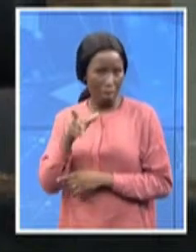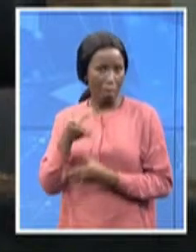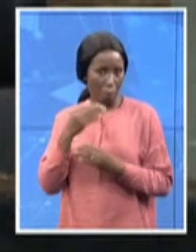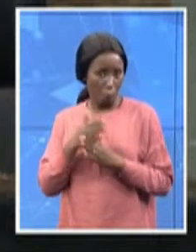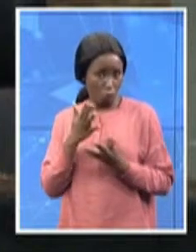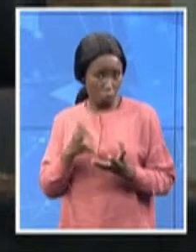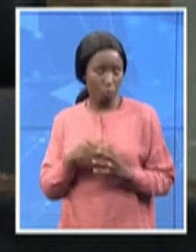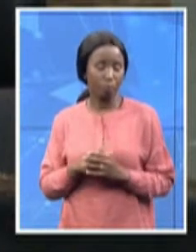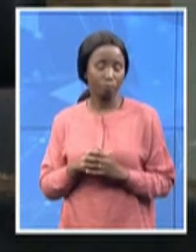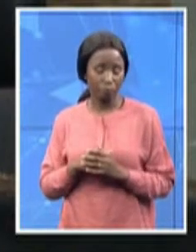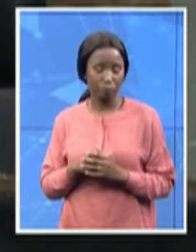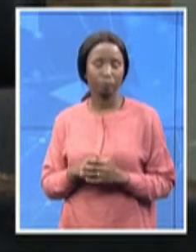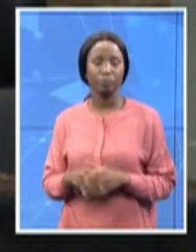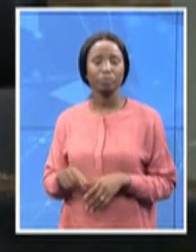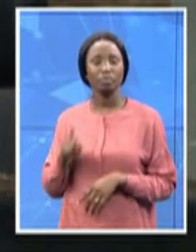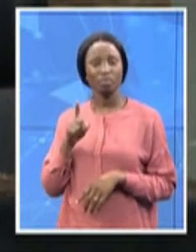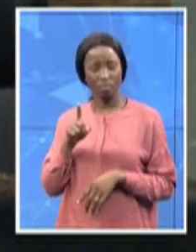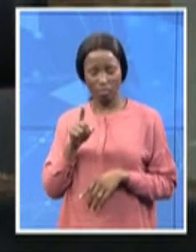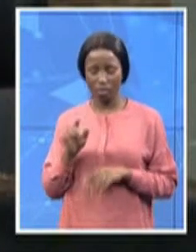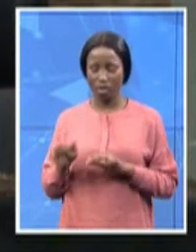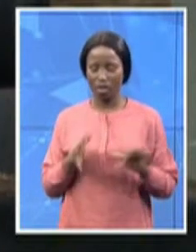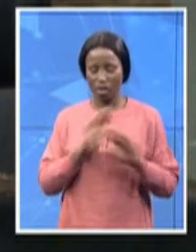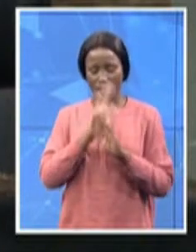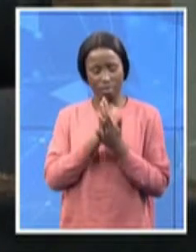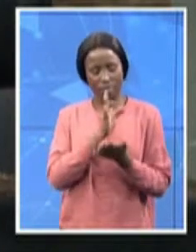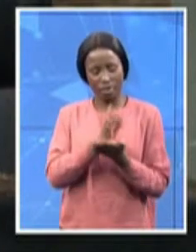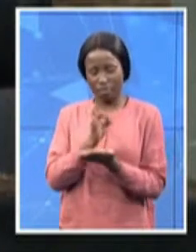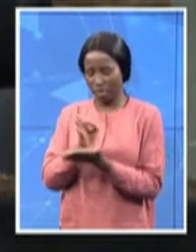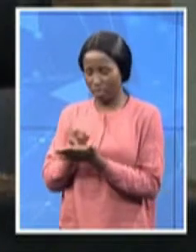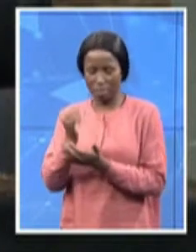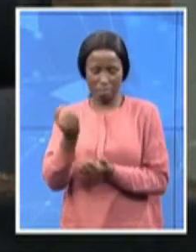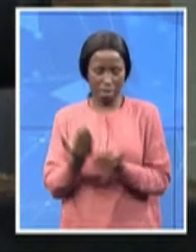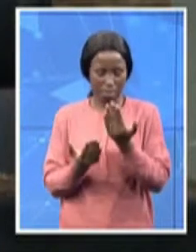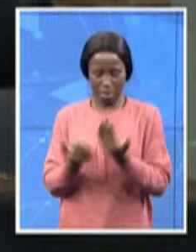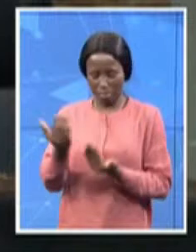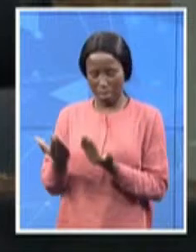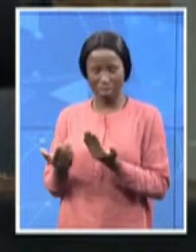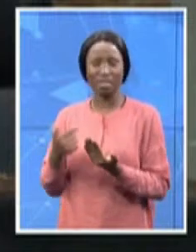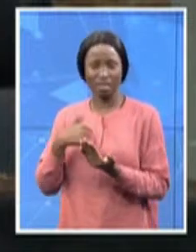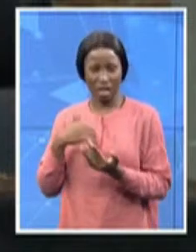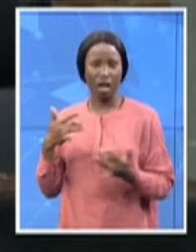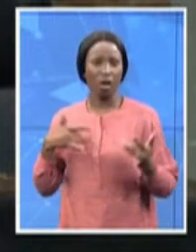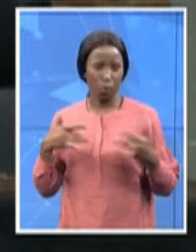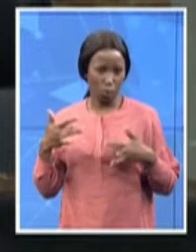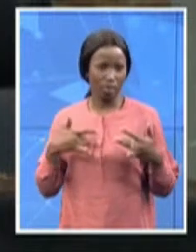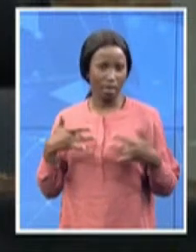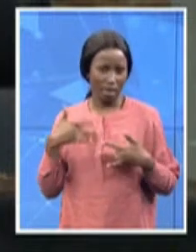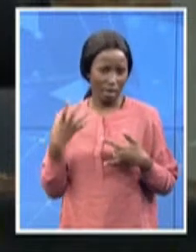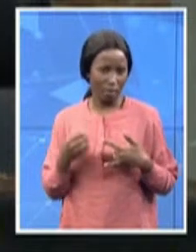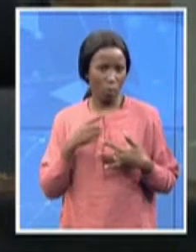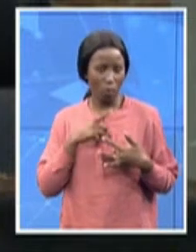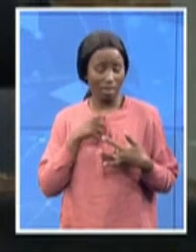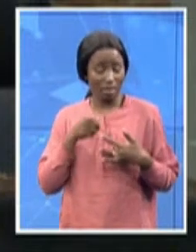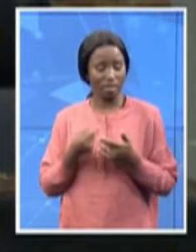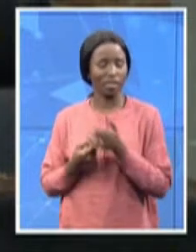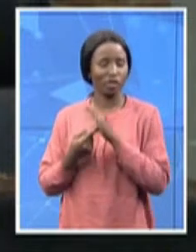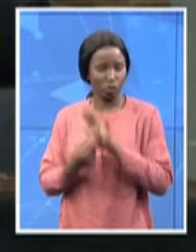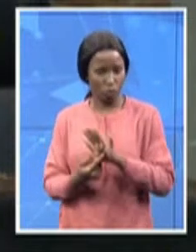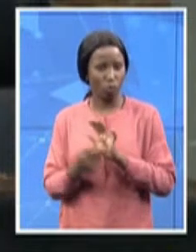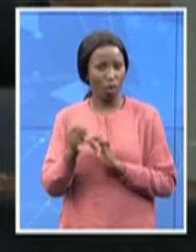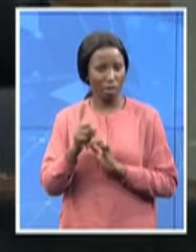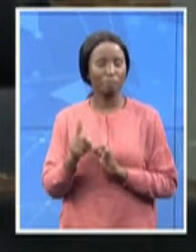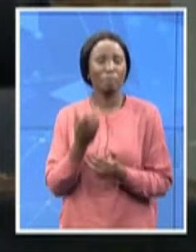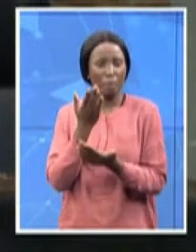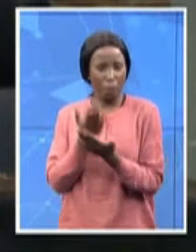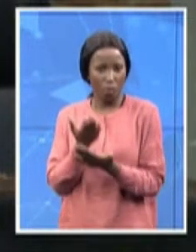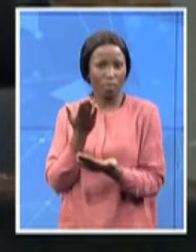facts related above reveal that there is possibly an improper relationship existing between